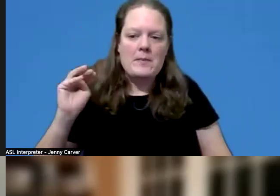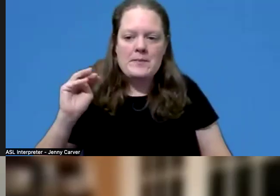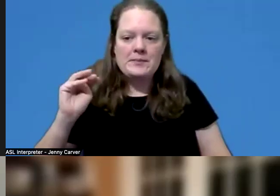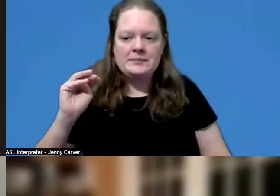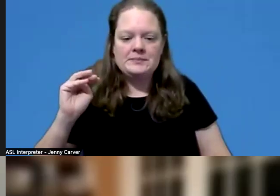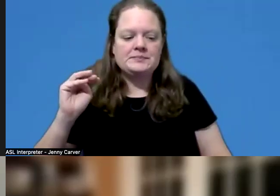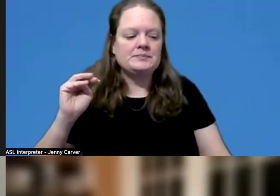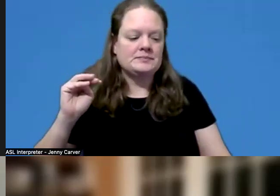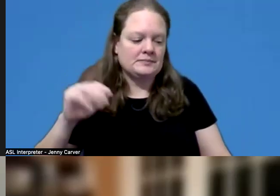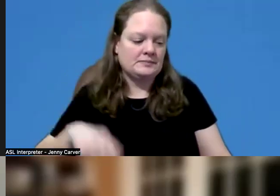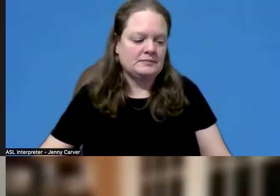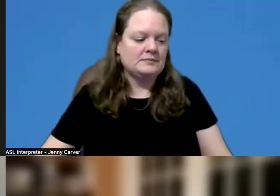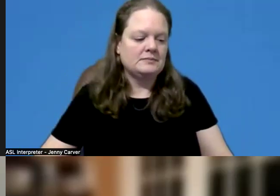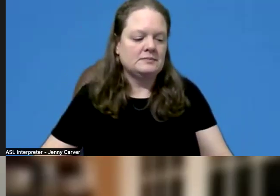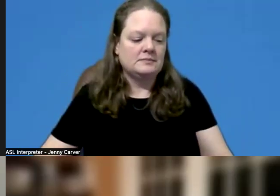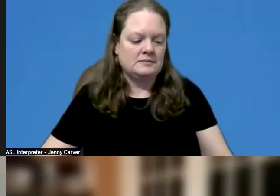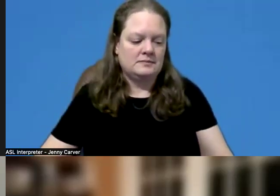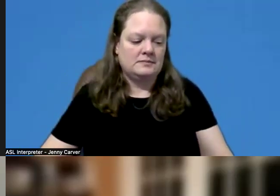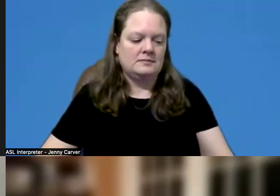There was,